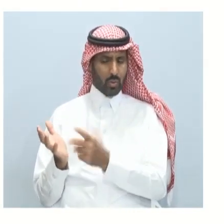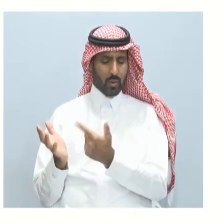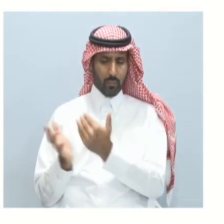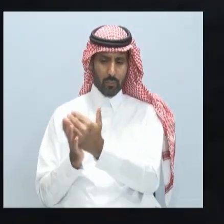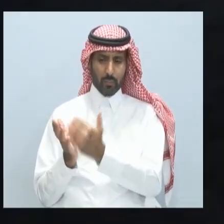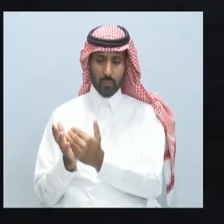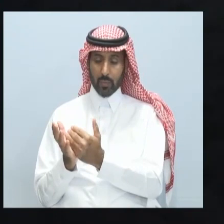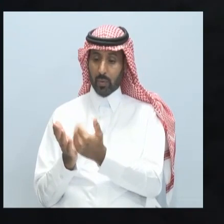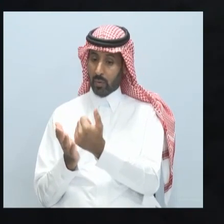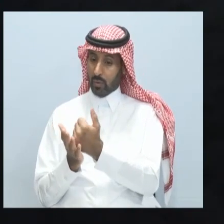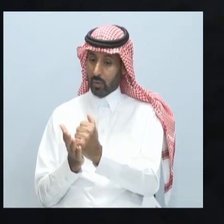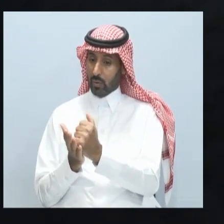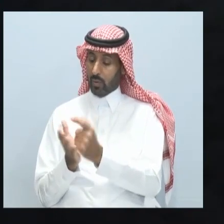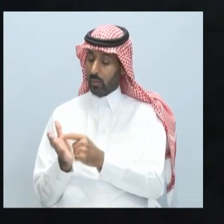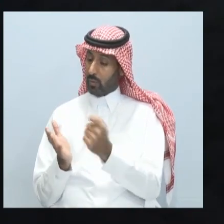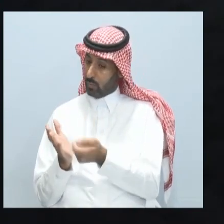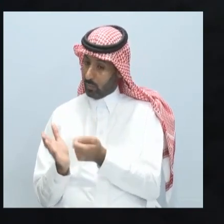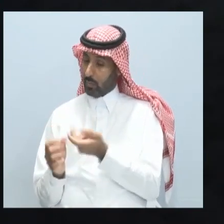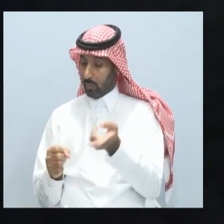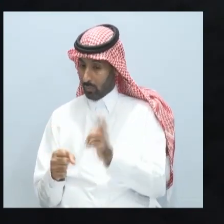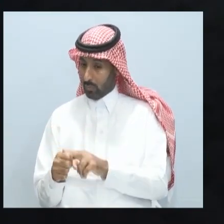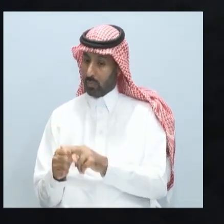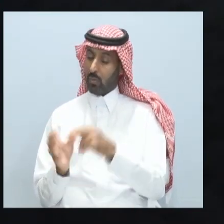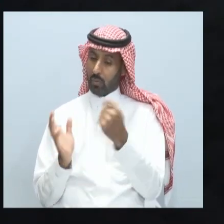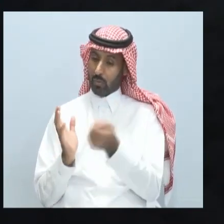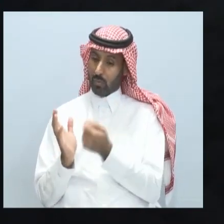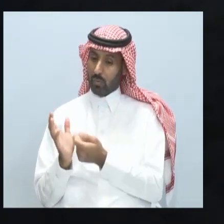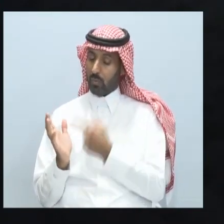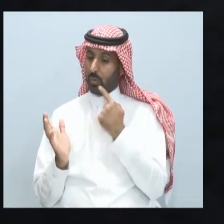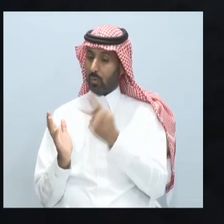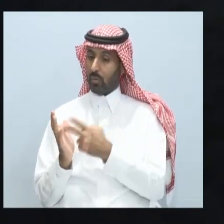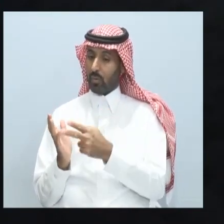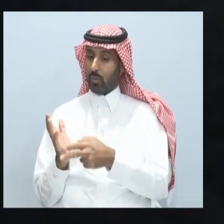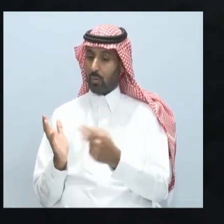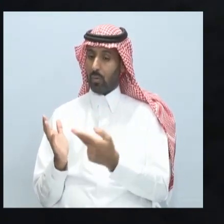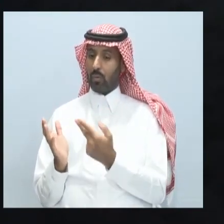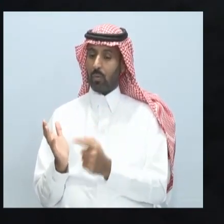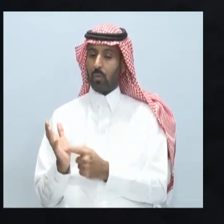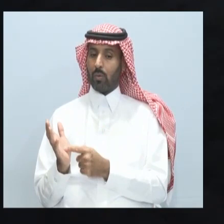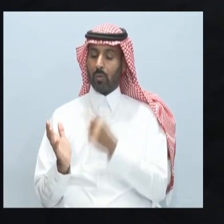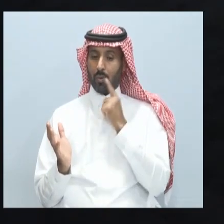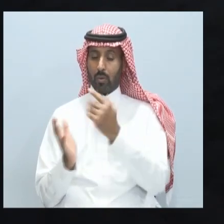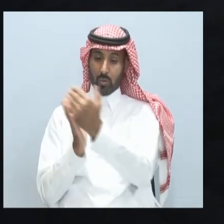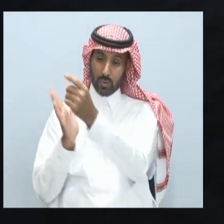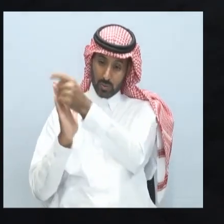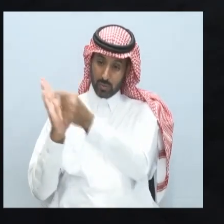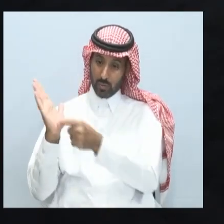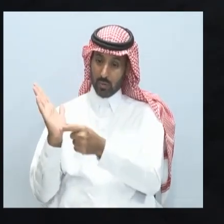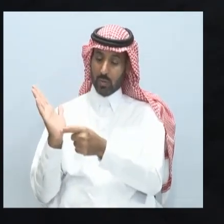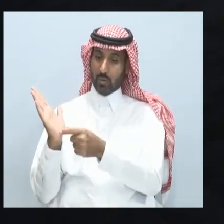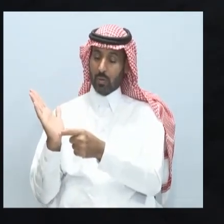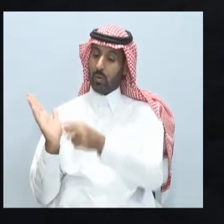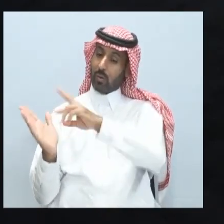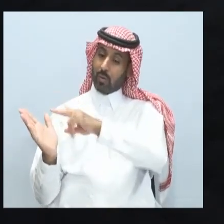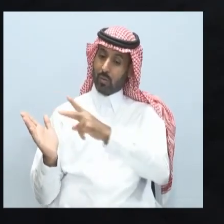you are going to write, first of all, your draft. You can just use a pencil, write out, of course you have your list, the